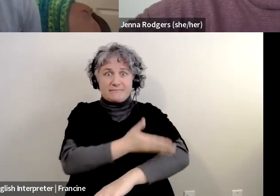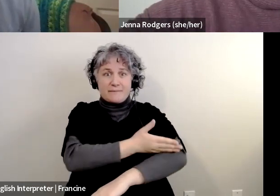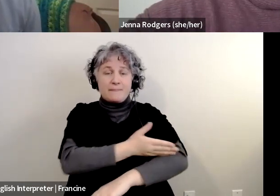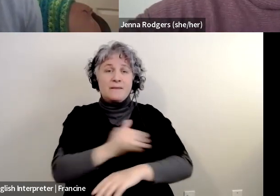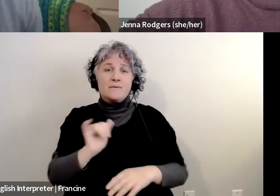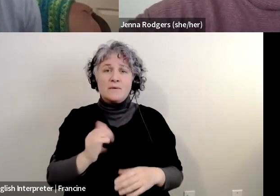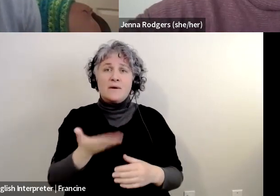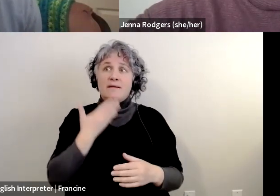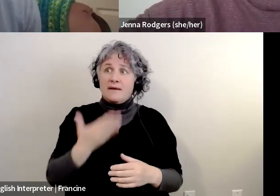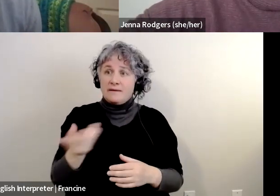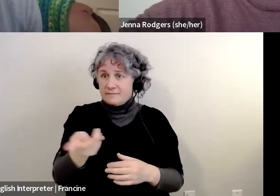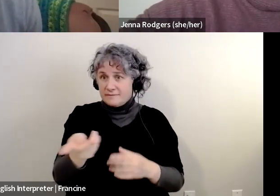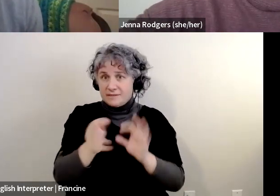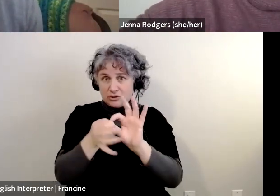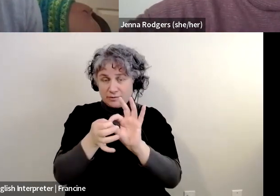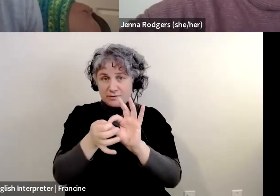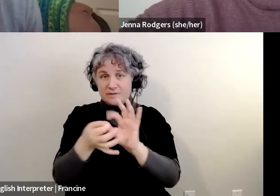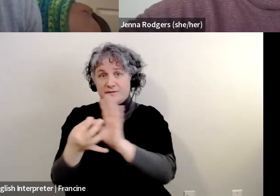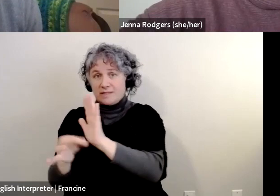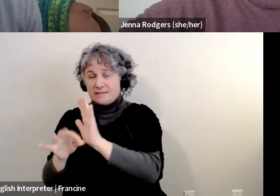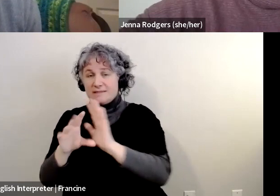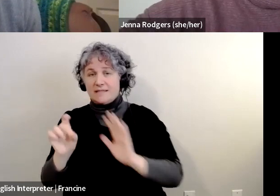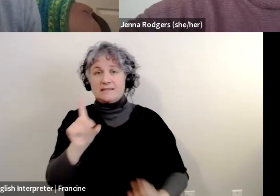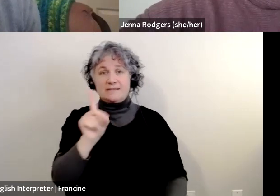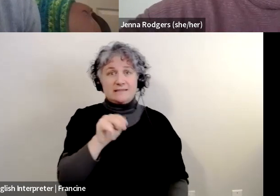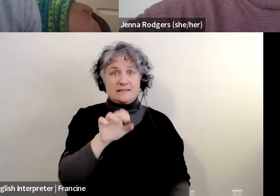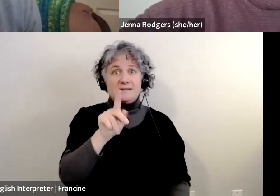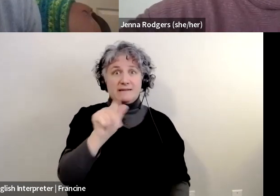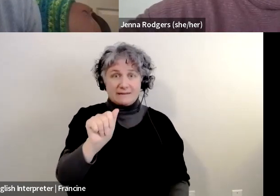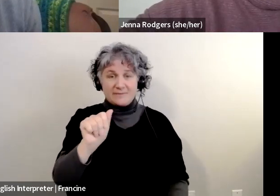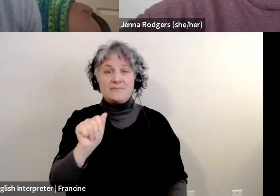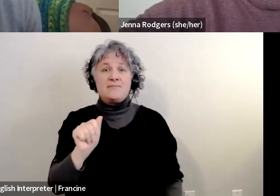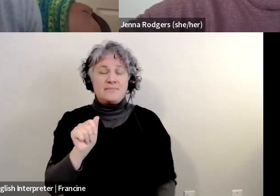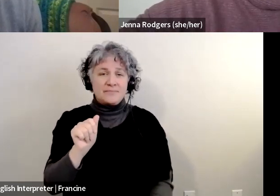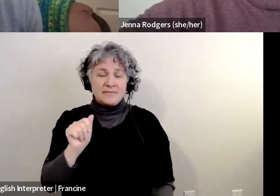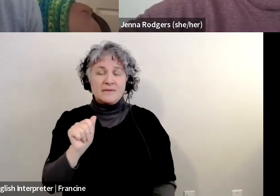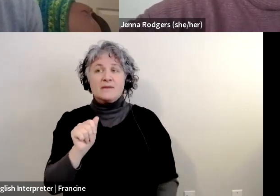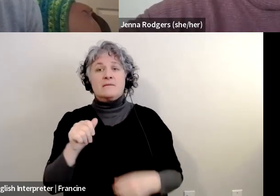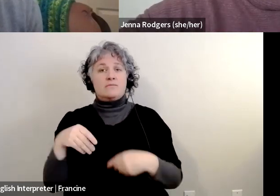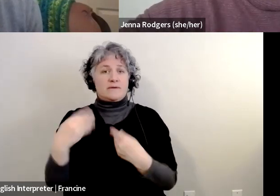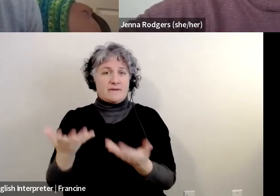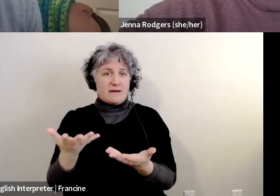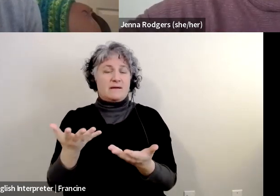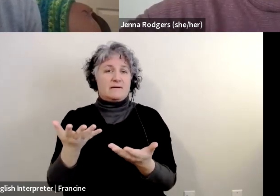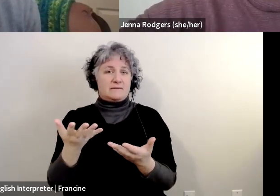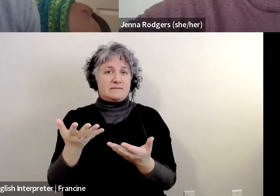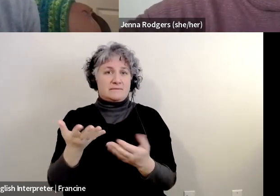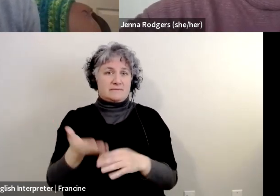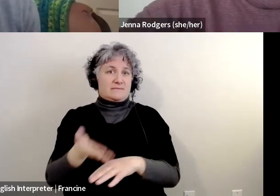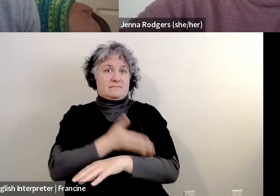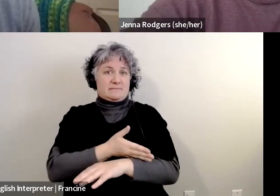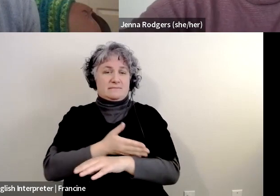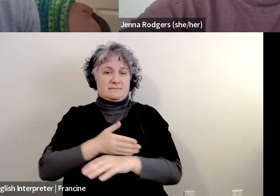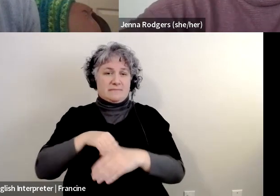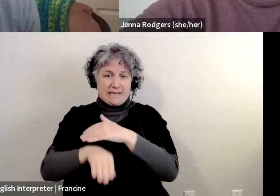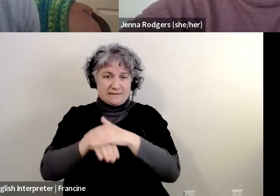our ASL interpreters, Francine and Denika, for providing increased access to